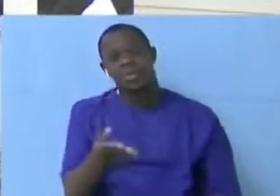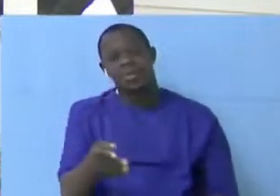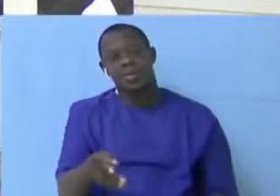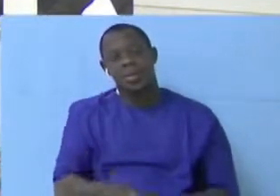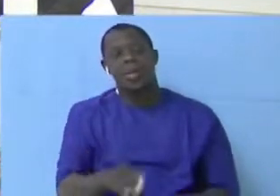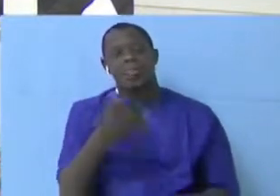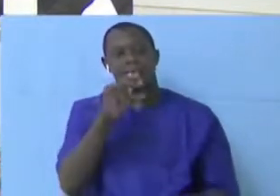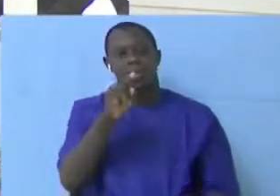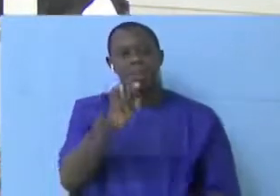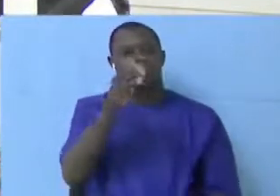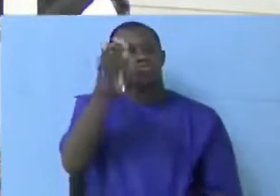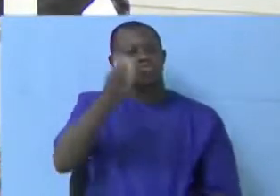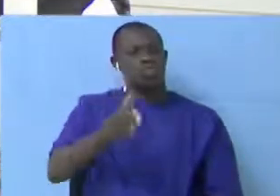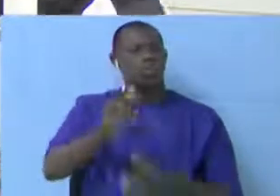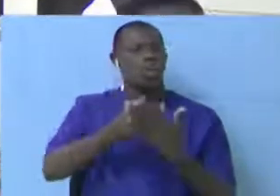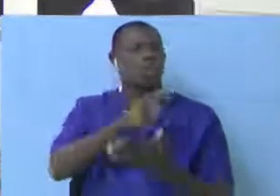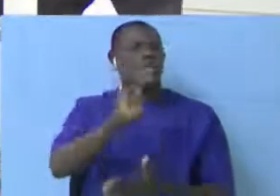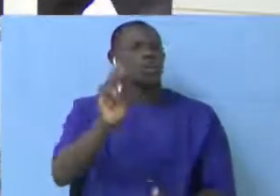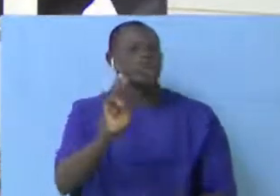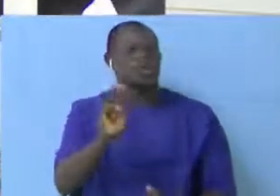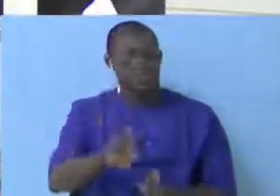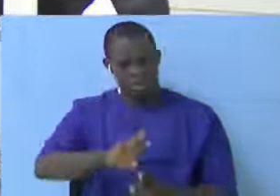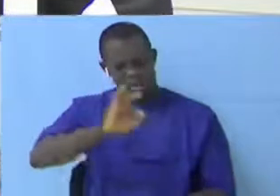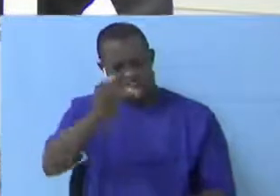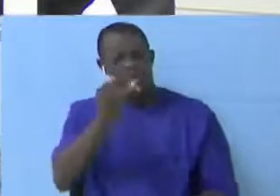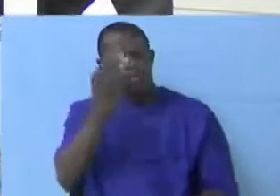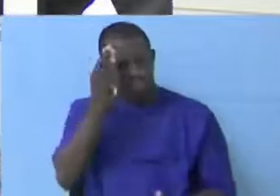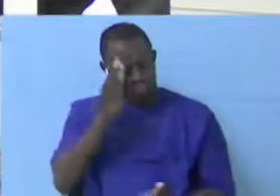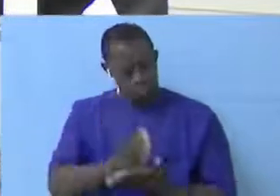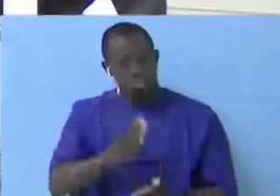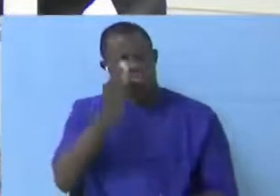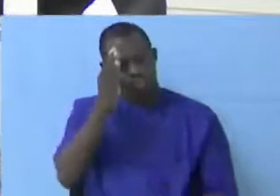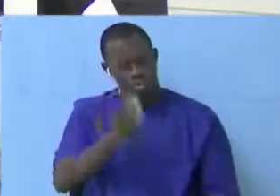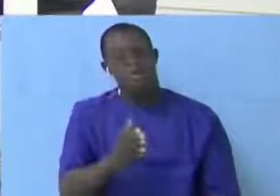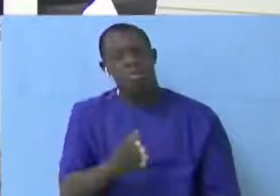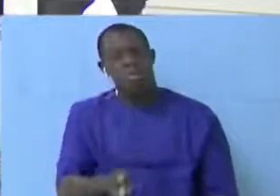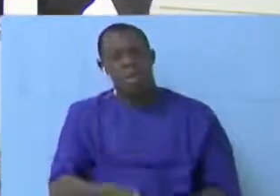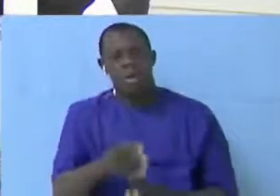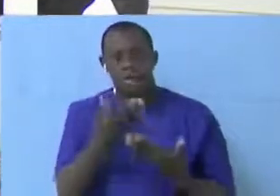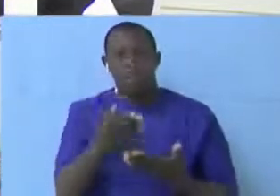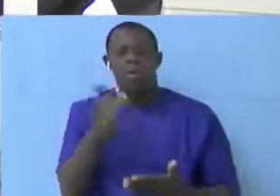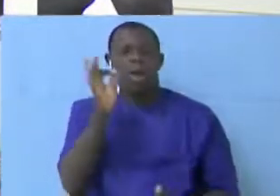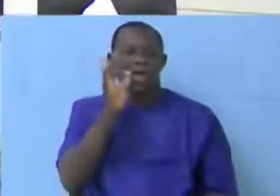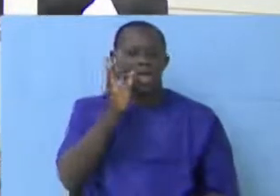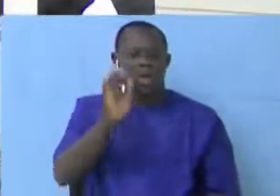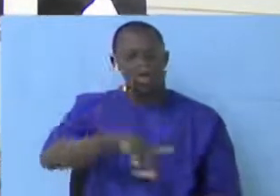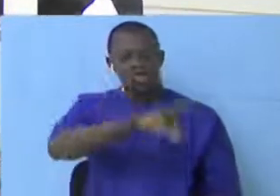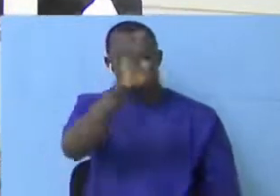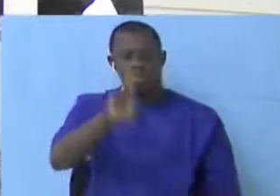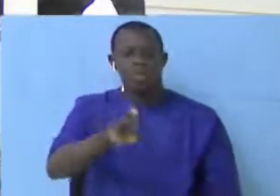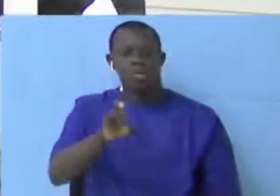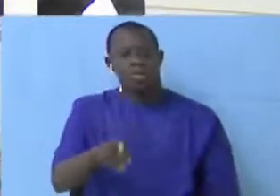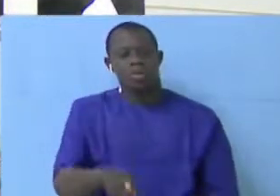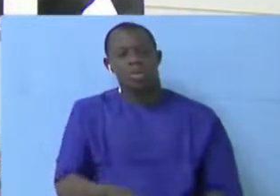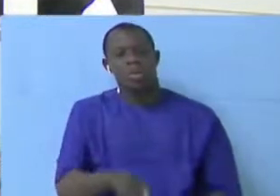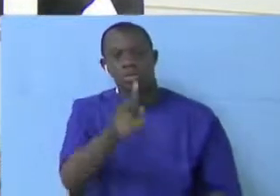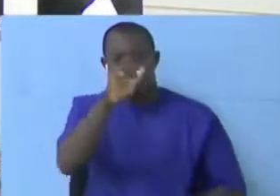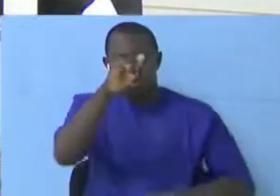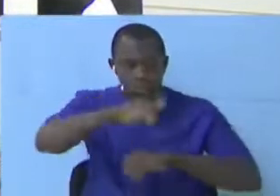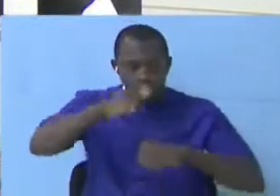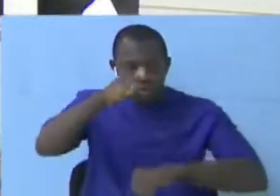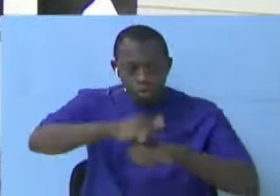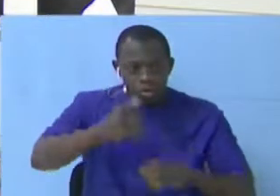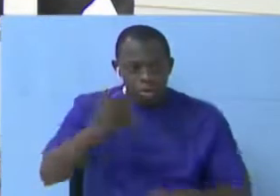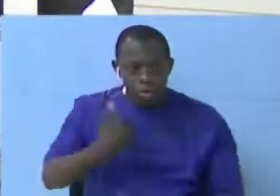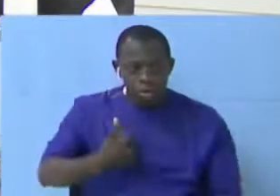Is that not true? Very correct. Could you answer now? You tortured people.